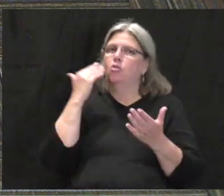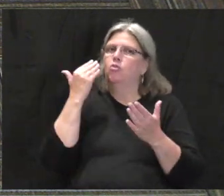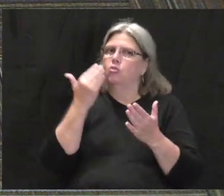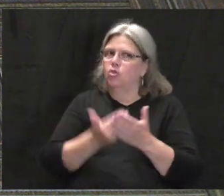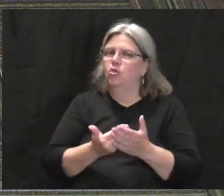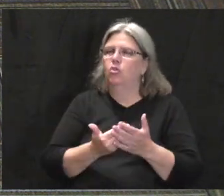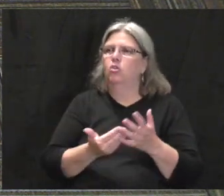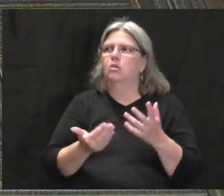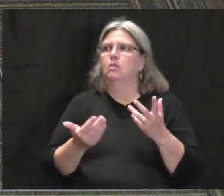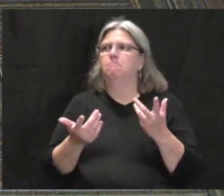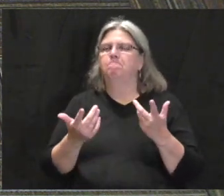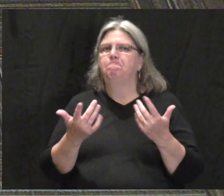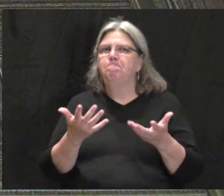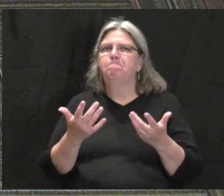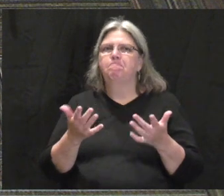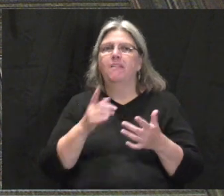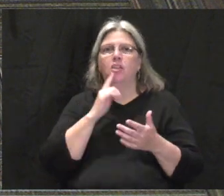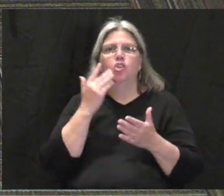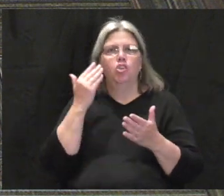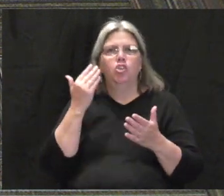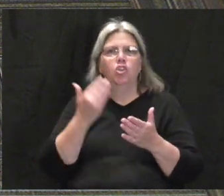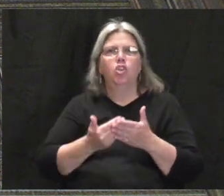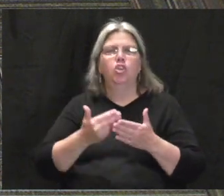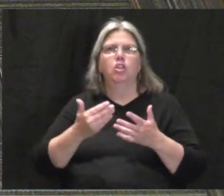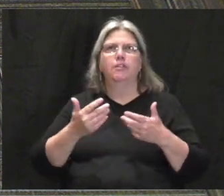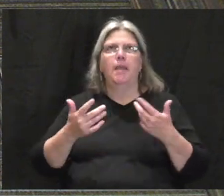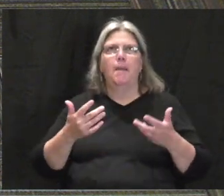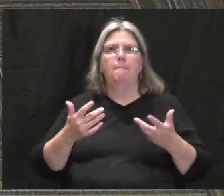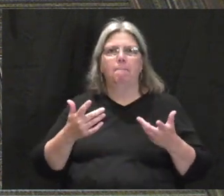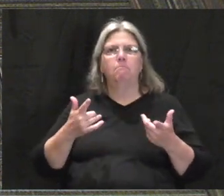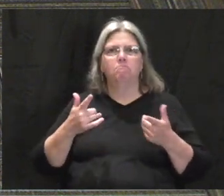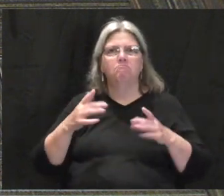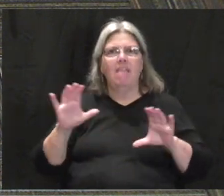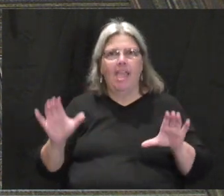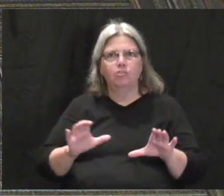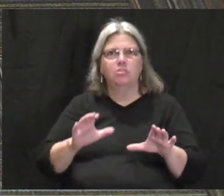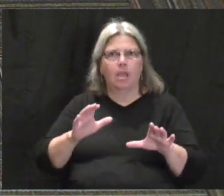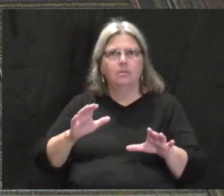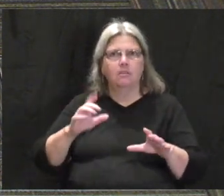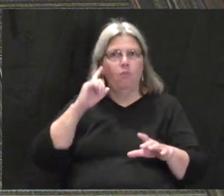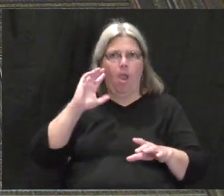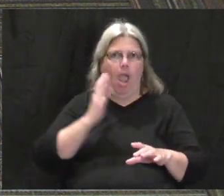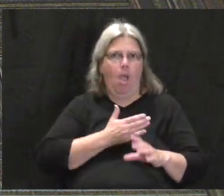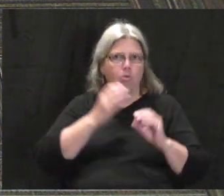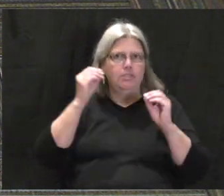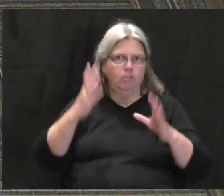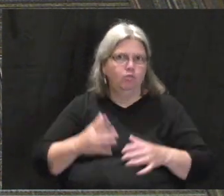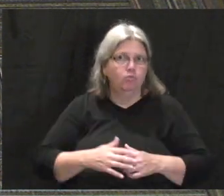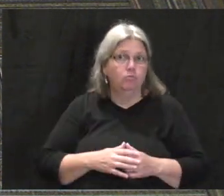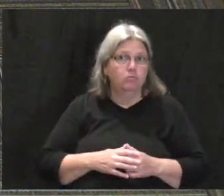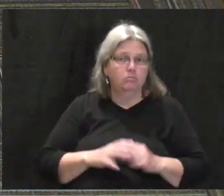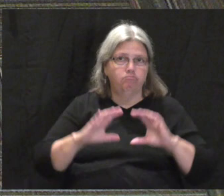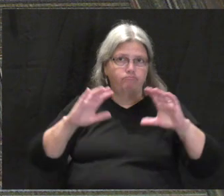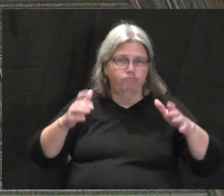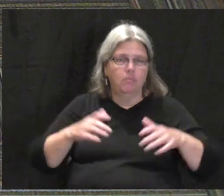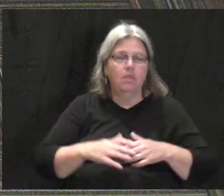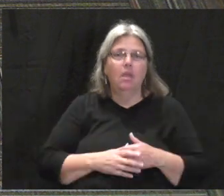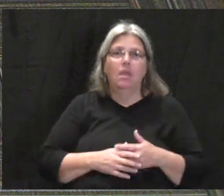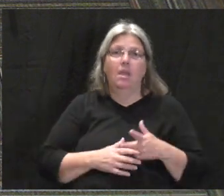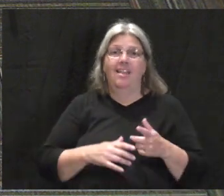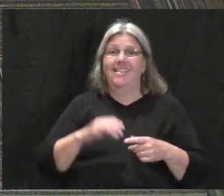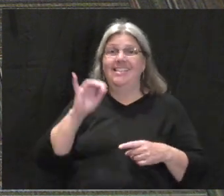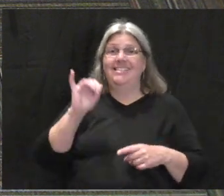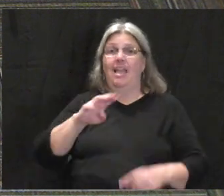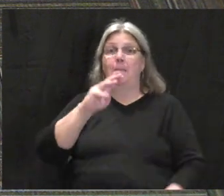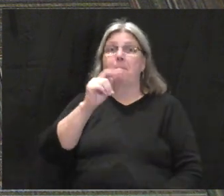magic bullet, and have we arrived? Absolutely not. I think it's a great first step. I think it's a good thing to open up